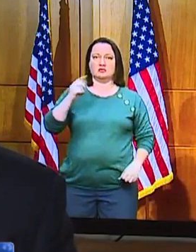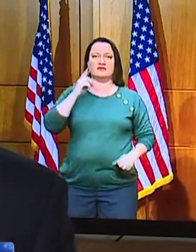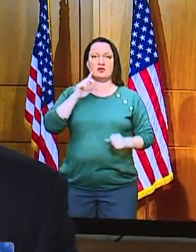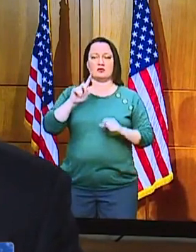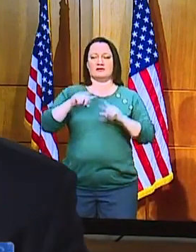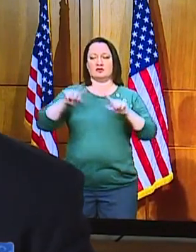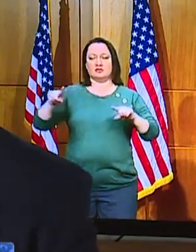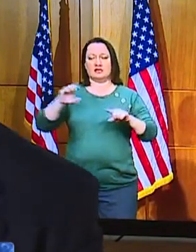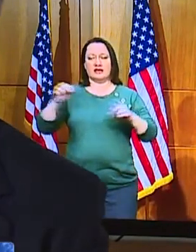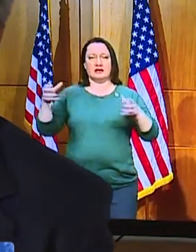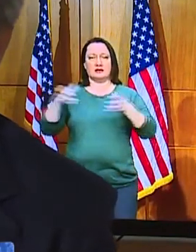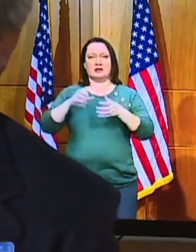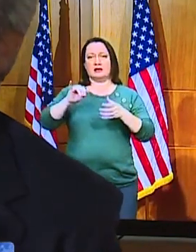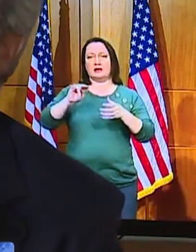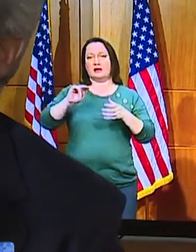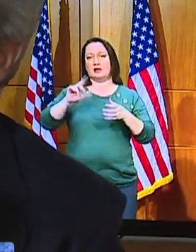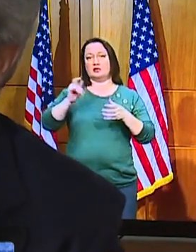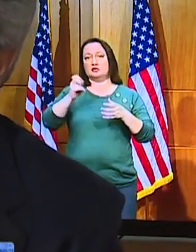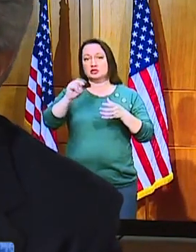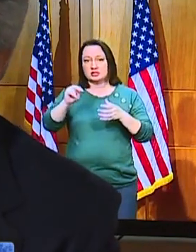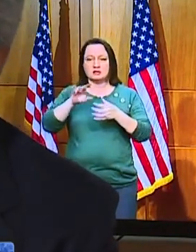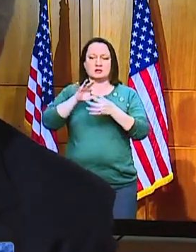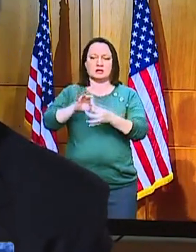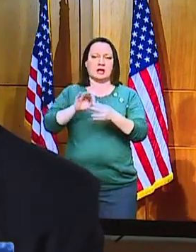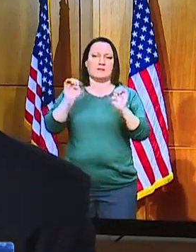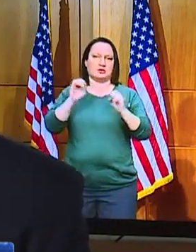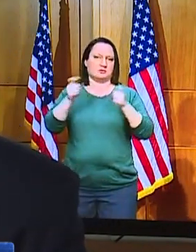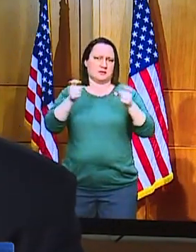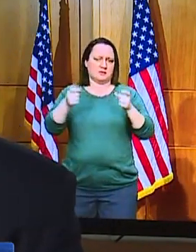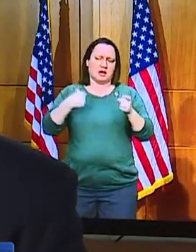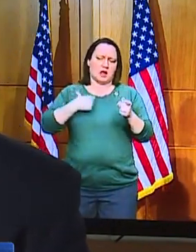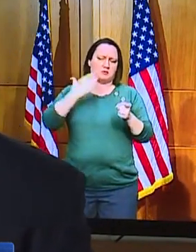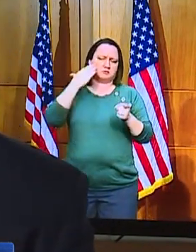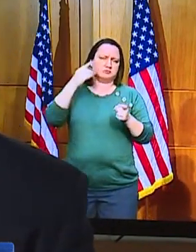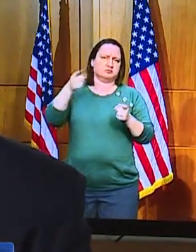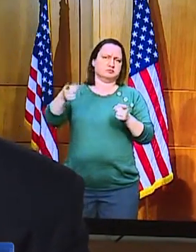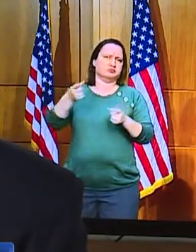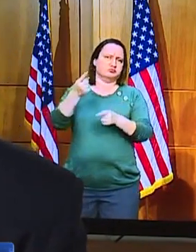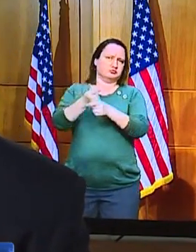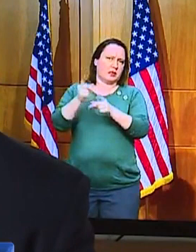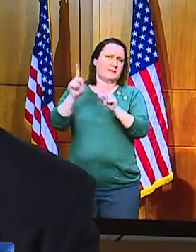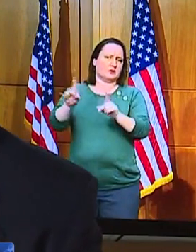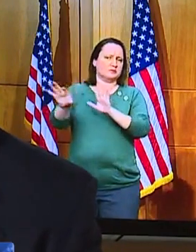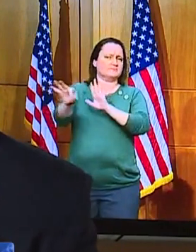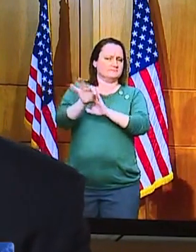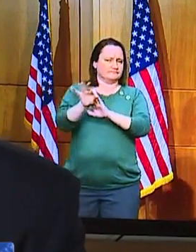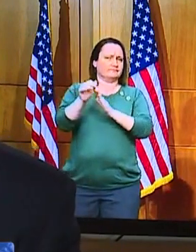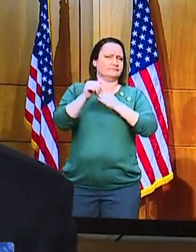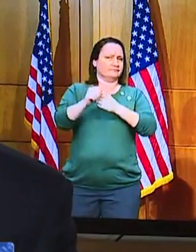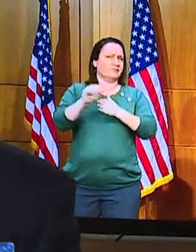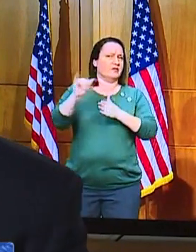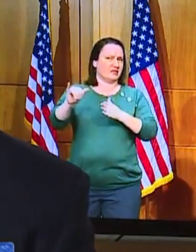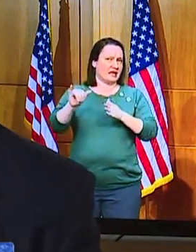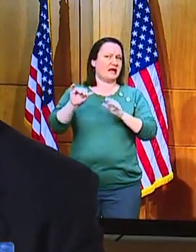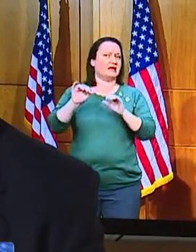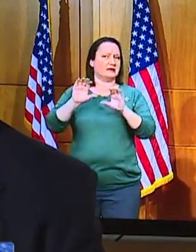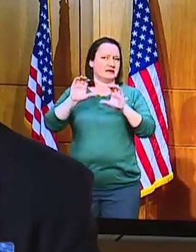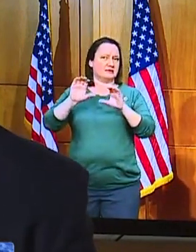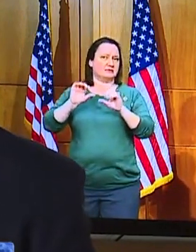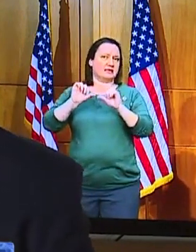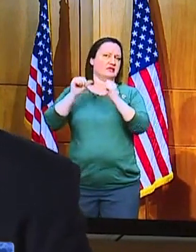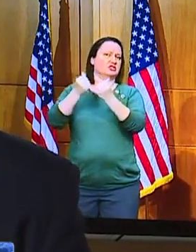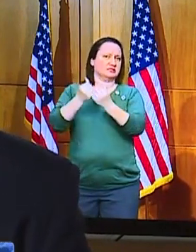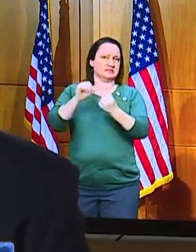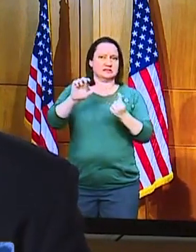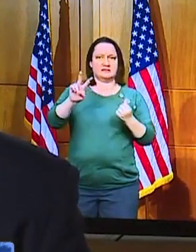tonight is that we don't know exactly how all of this will play out with all of the sports, but they are saying, according to the governor's